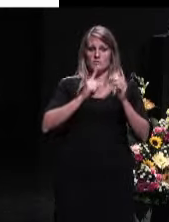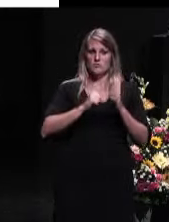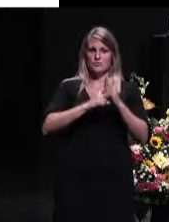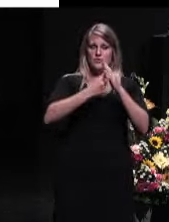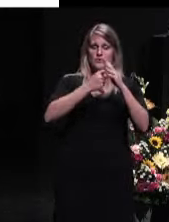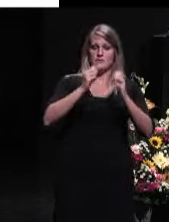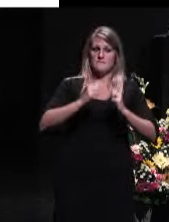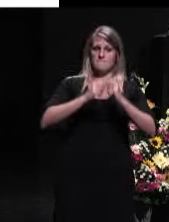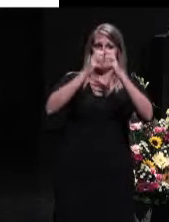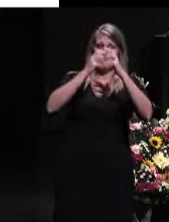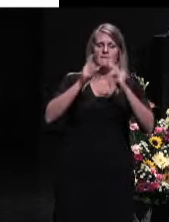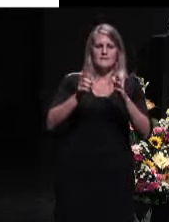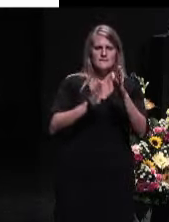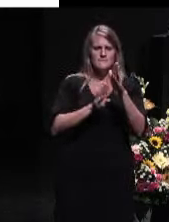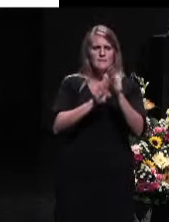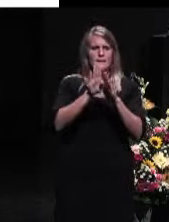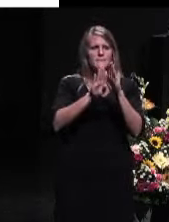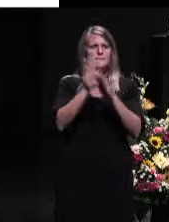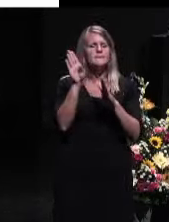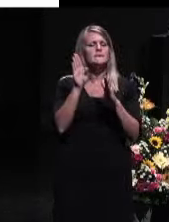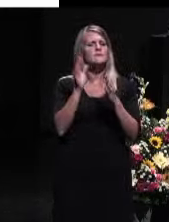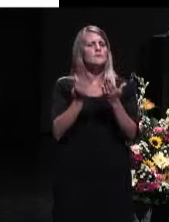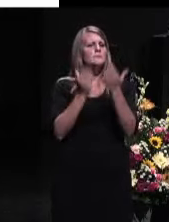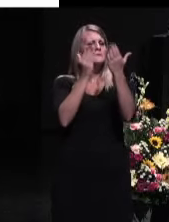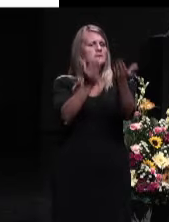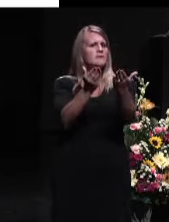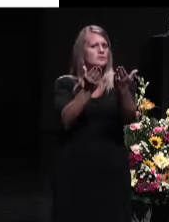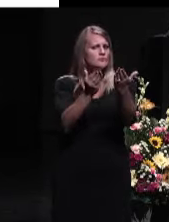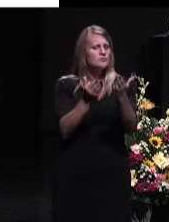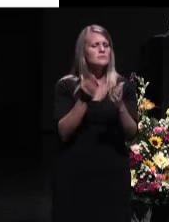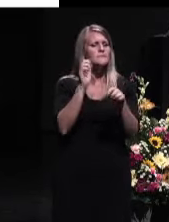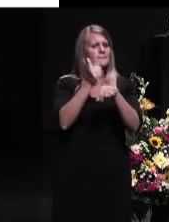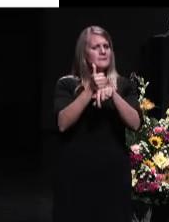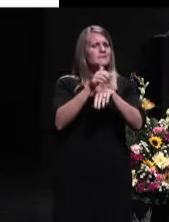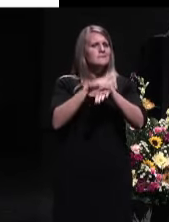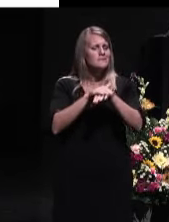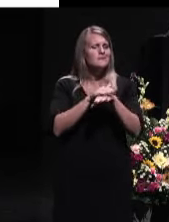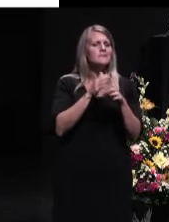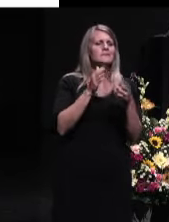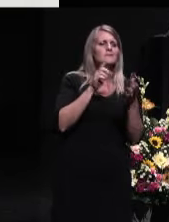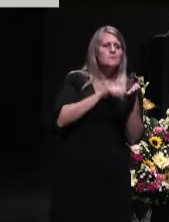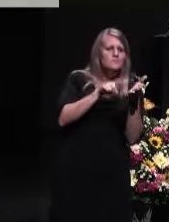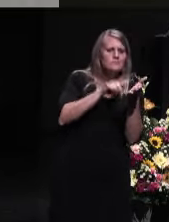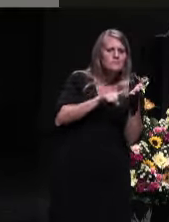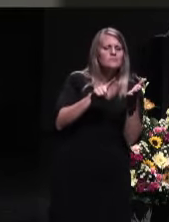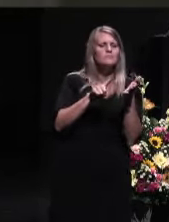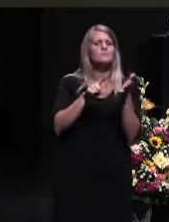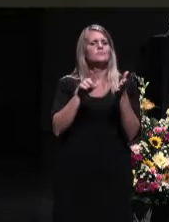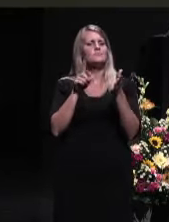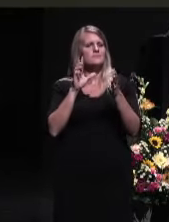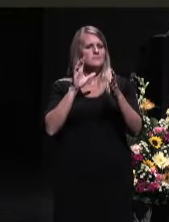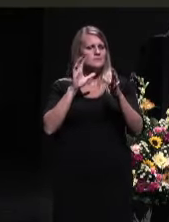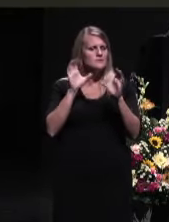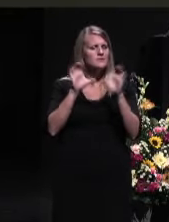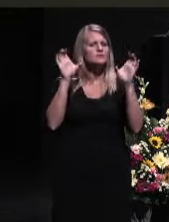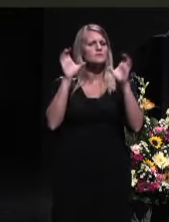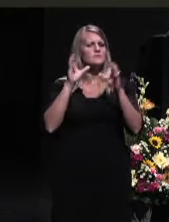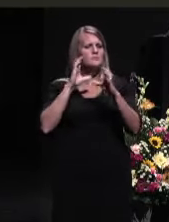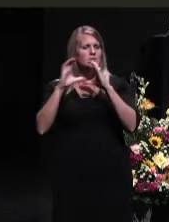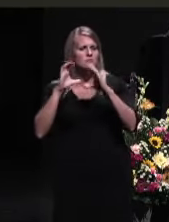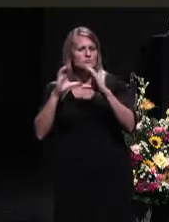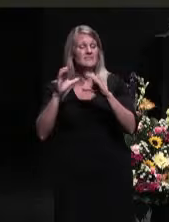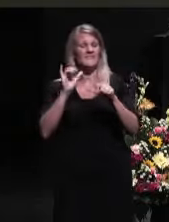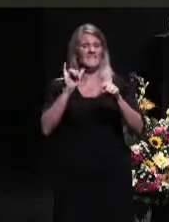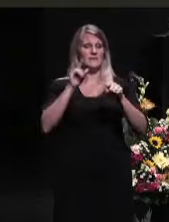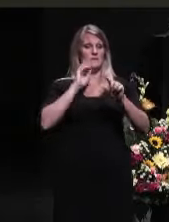developing a set of recommendations through these groups around education, research, communication, and those recommendations will be forwarded by the end of